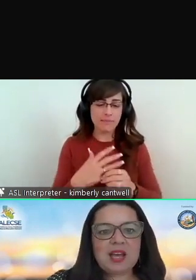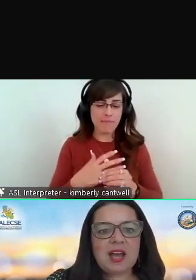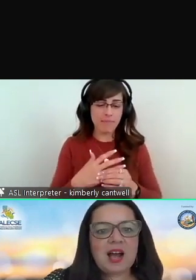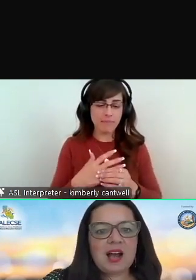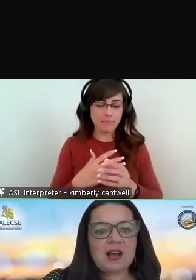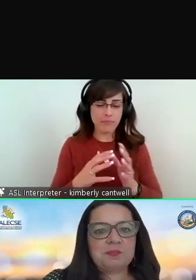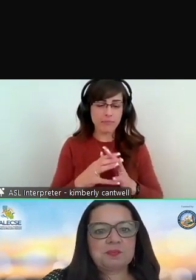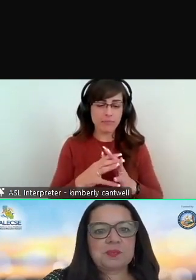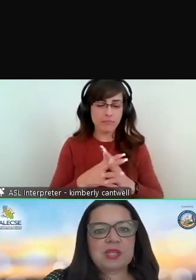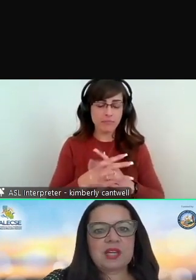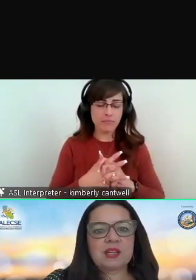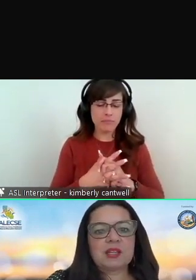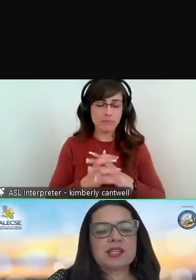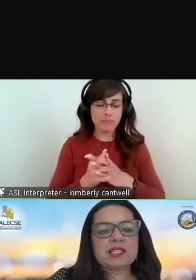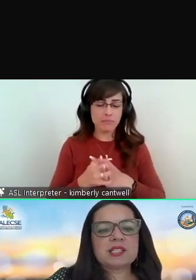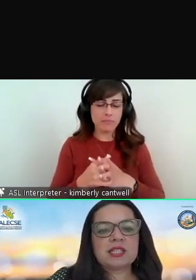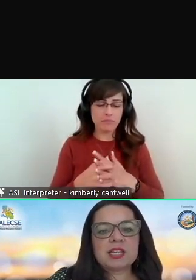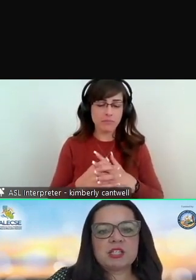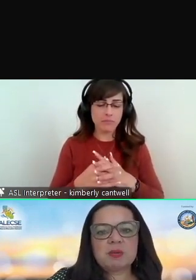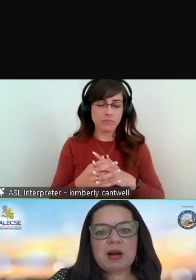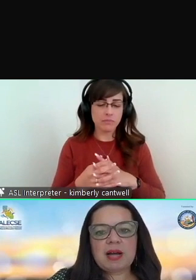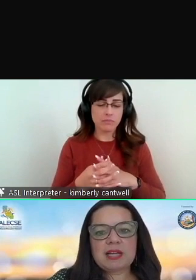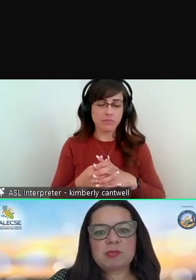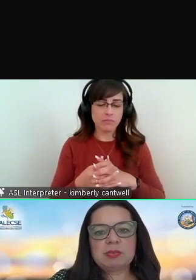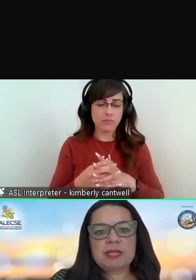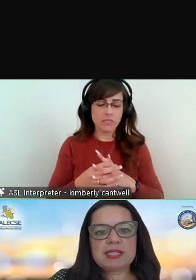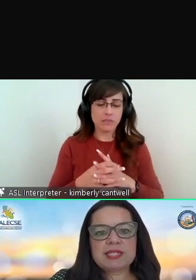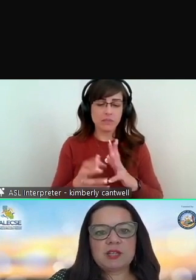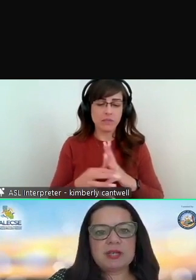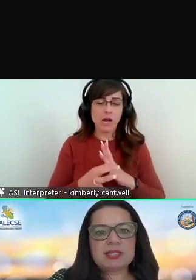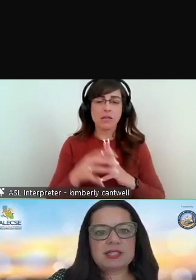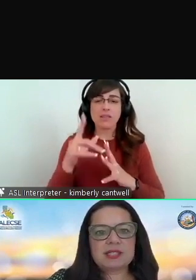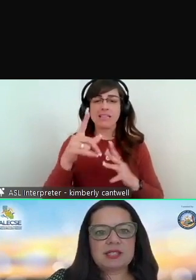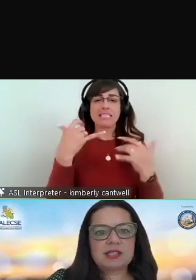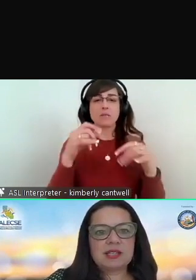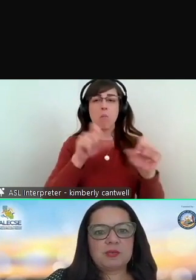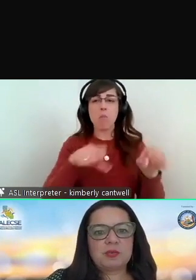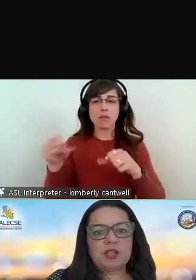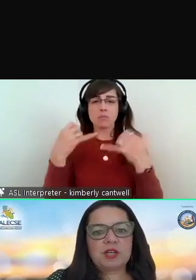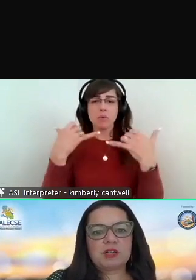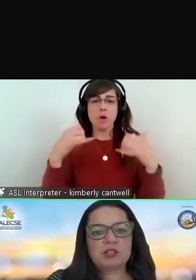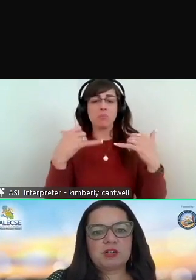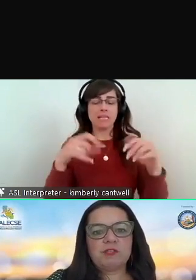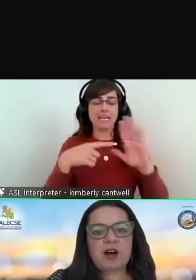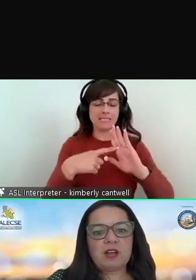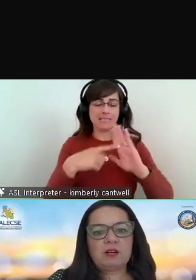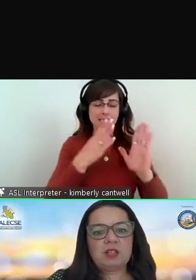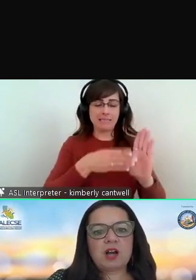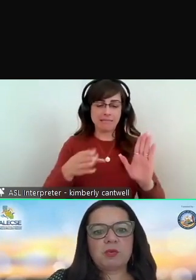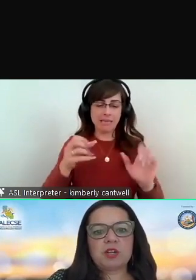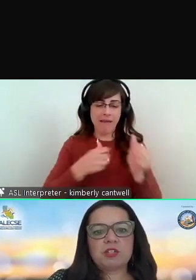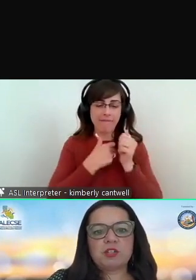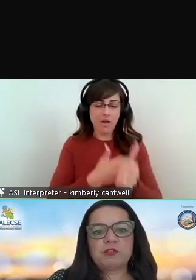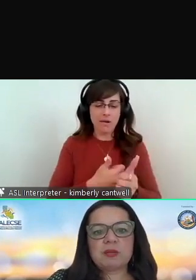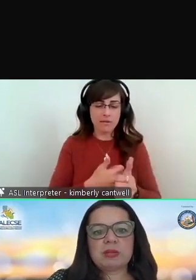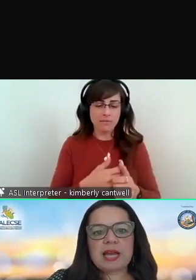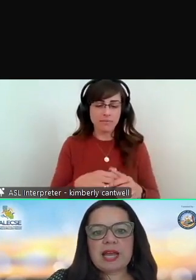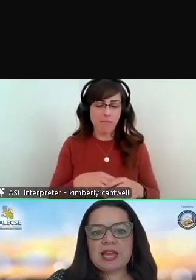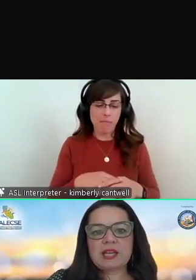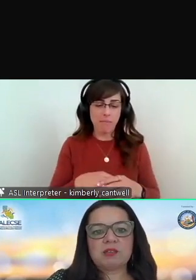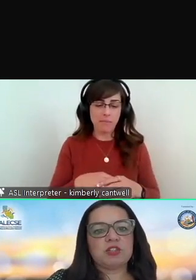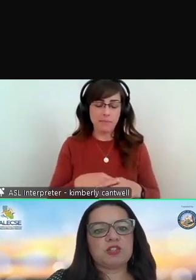but this is a link to a possible play sequence where you can follow along, where you do